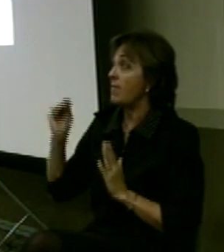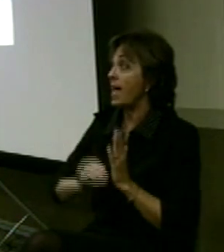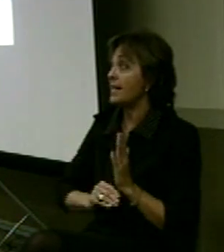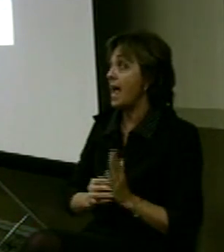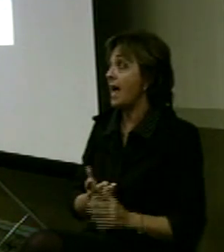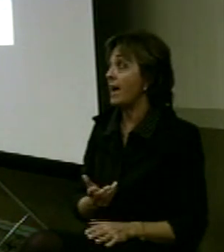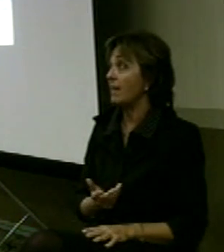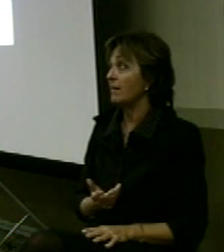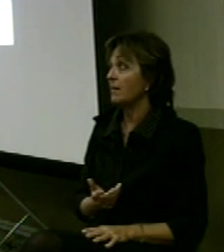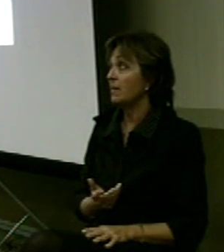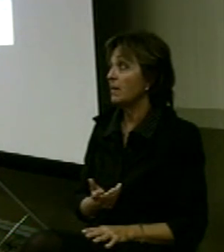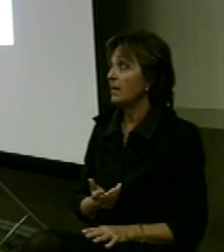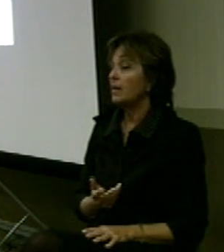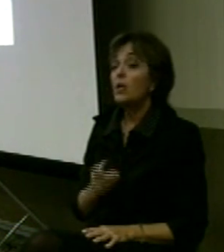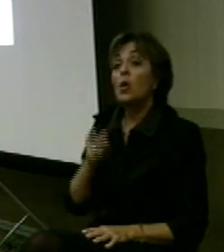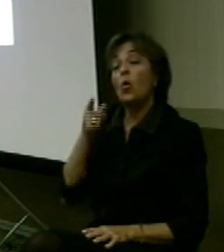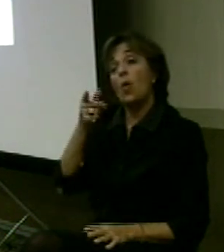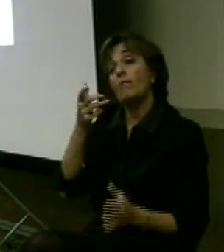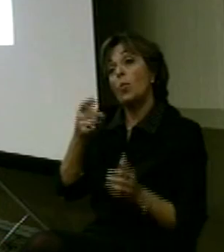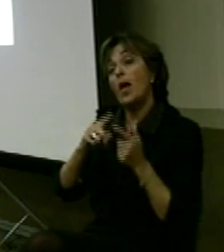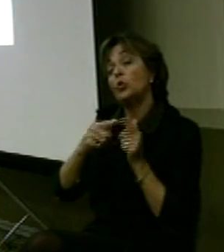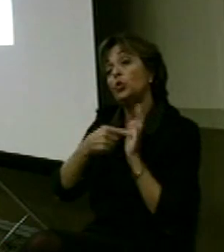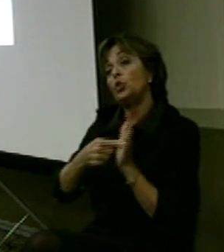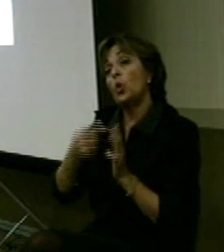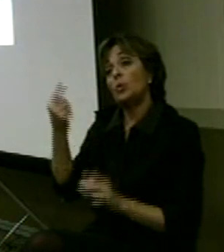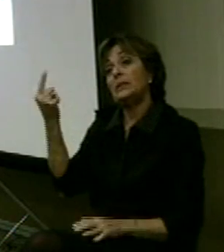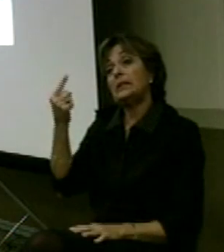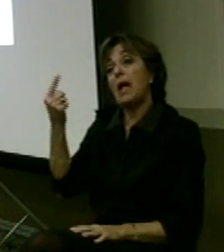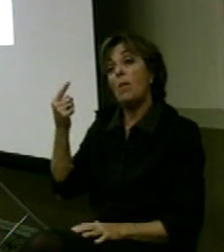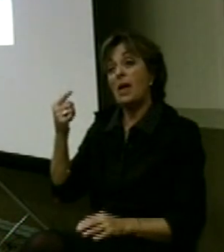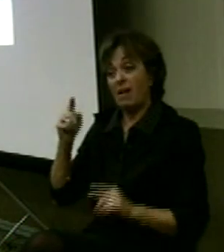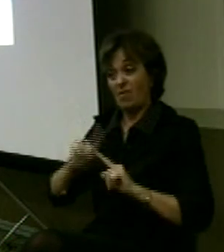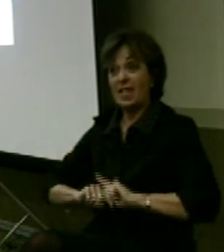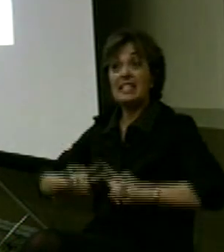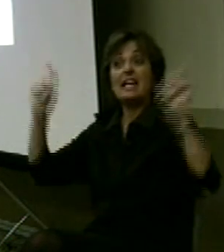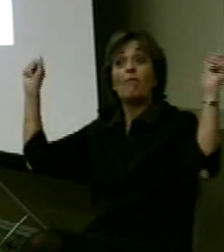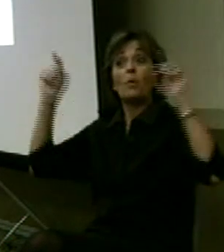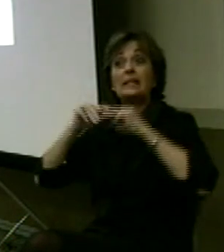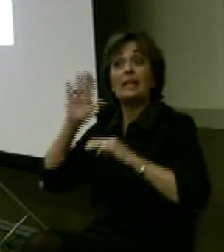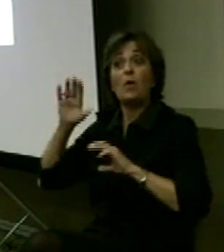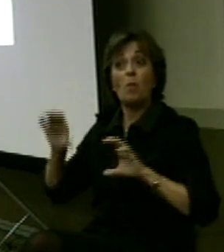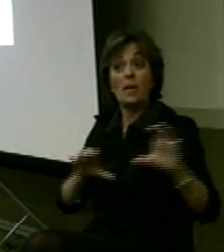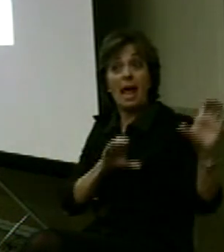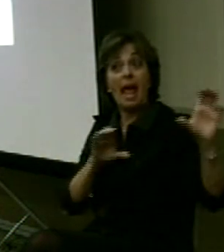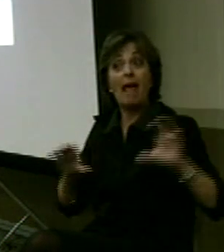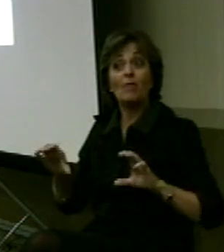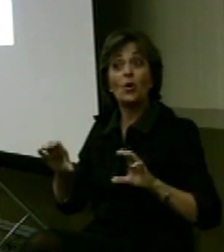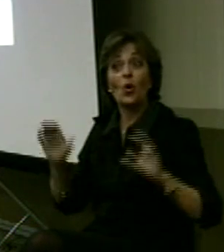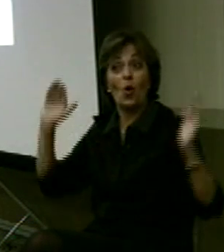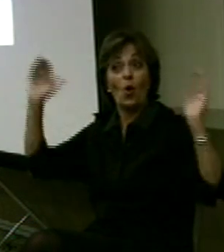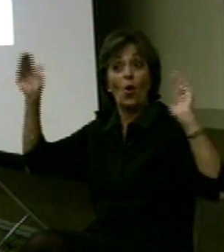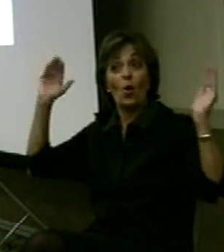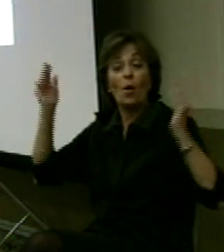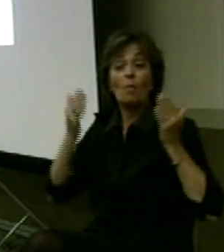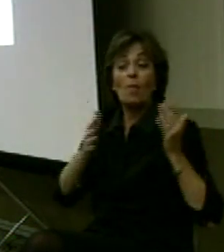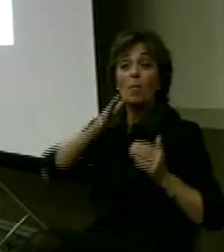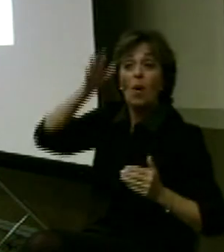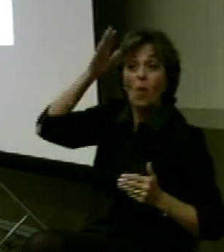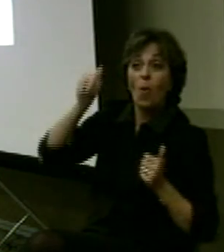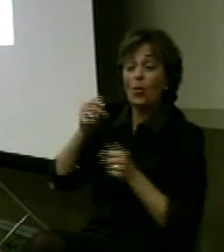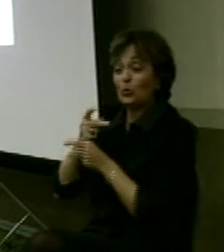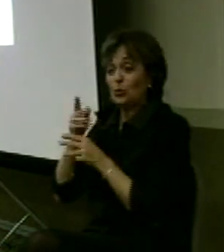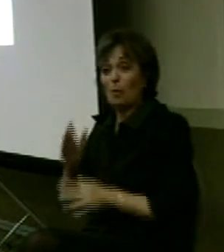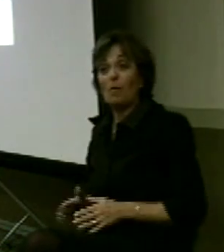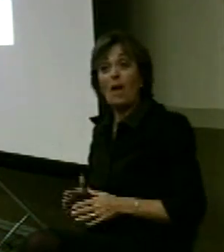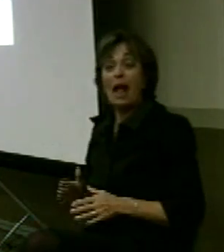do you still document that data? Well, if you want to show somebody the huge difference in their behavior, maybe their parent or